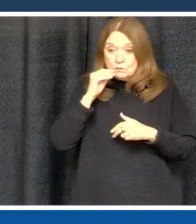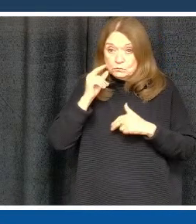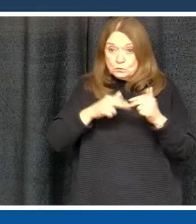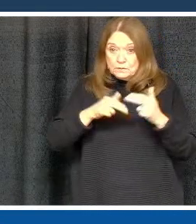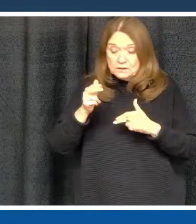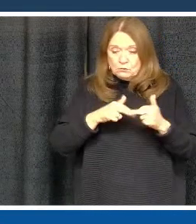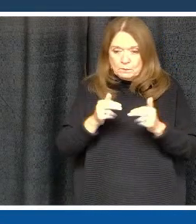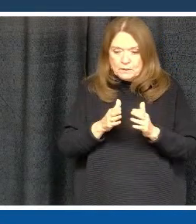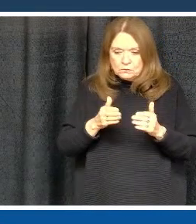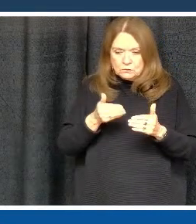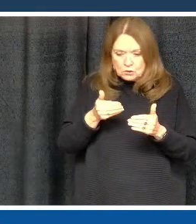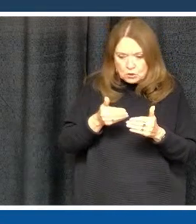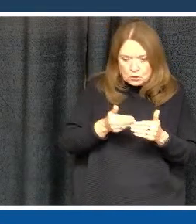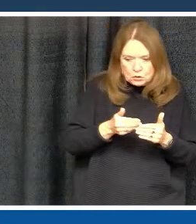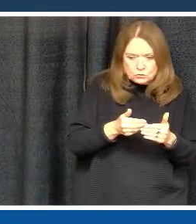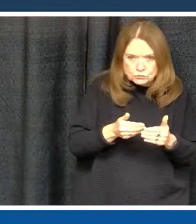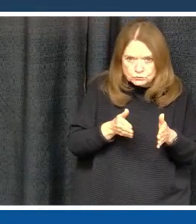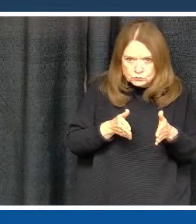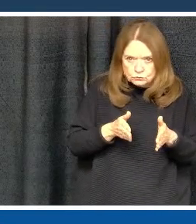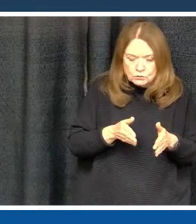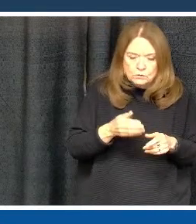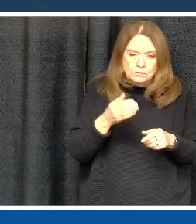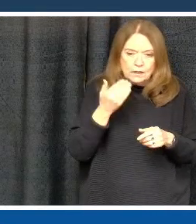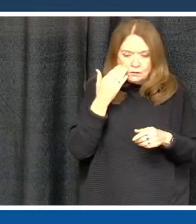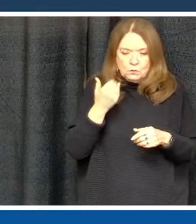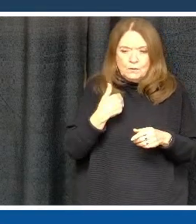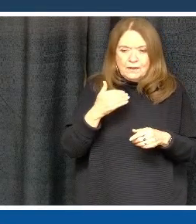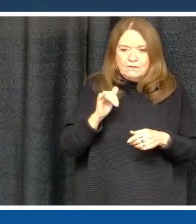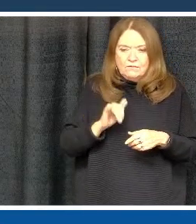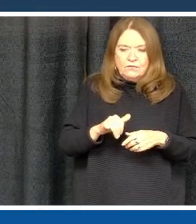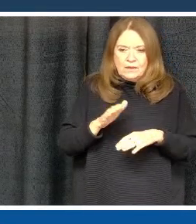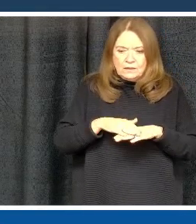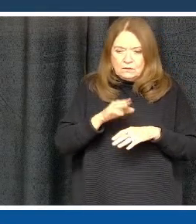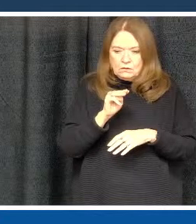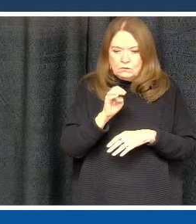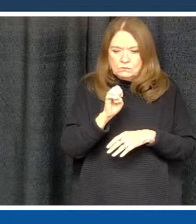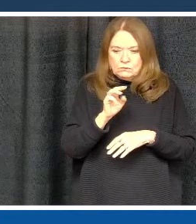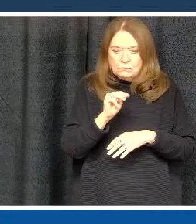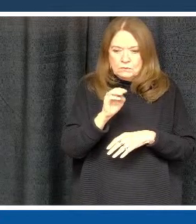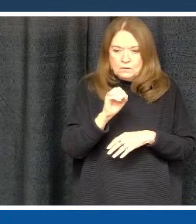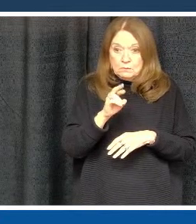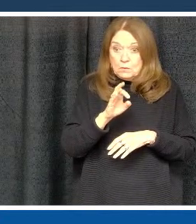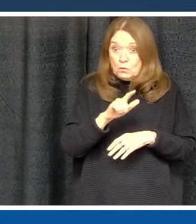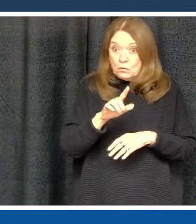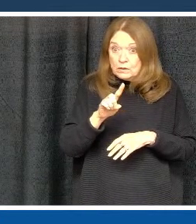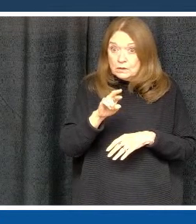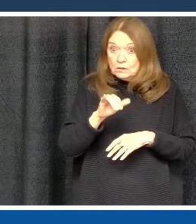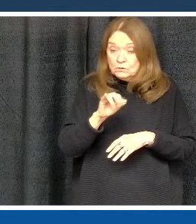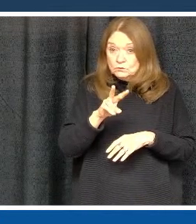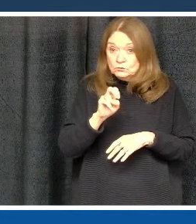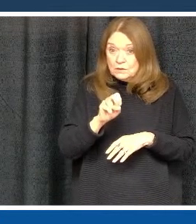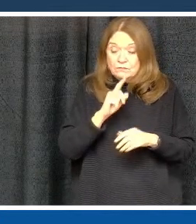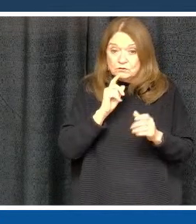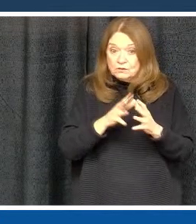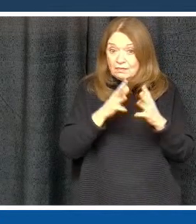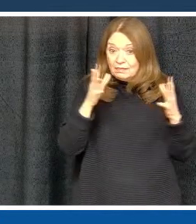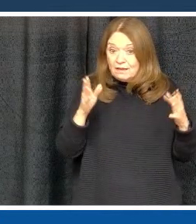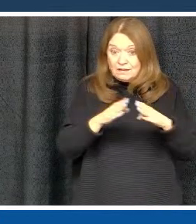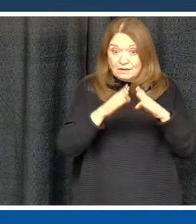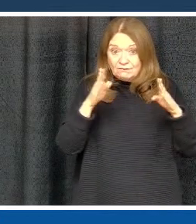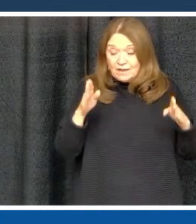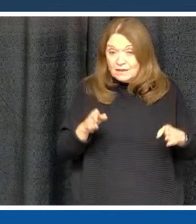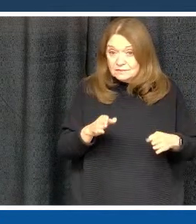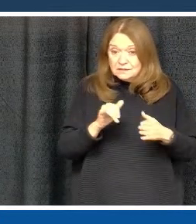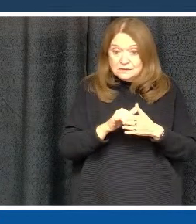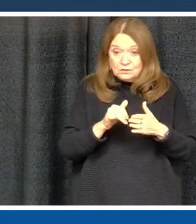much closer to the road. I know that we have that on Memorial Drive. There's a lot of houses along there that are